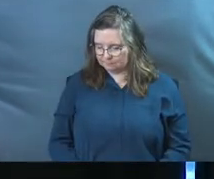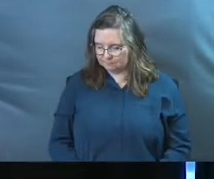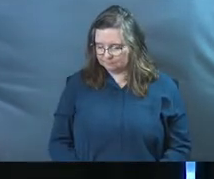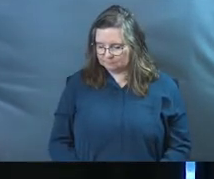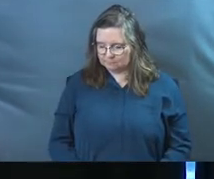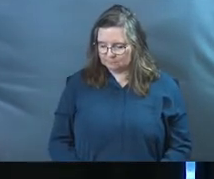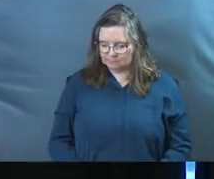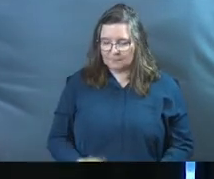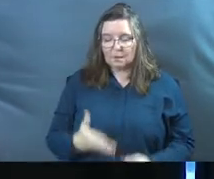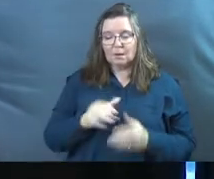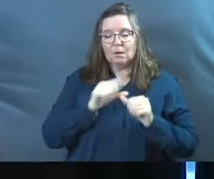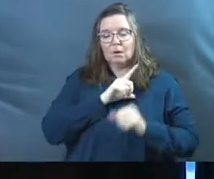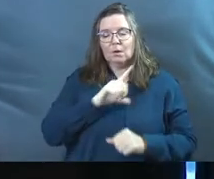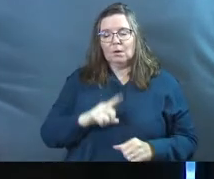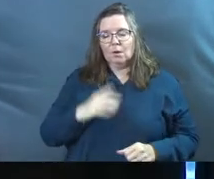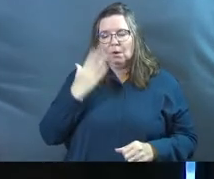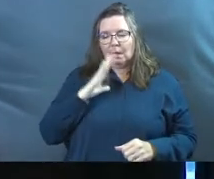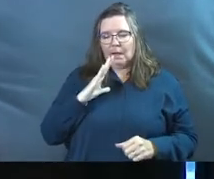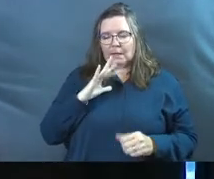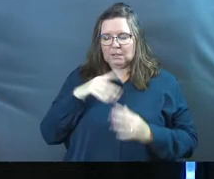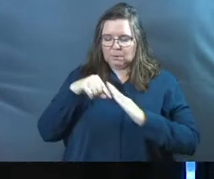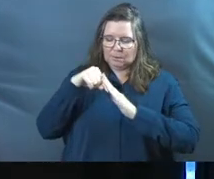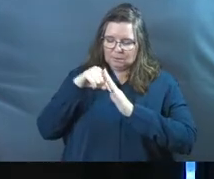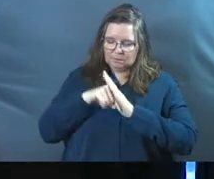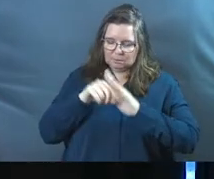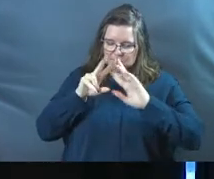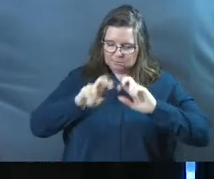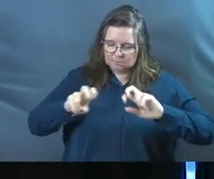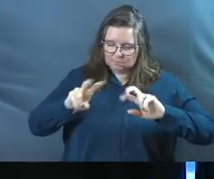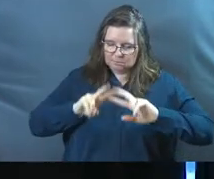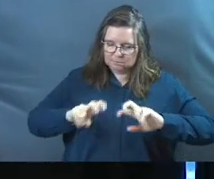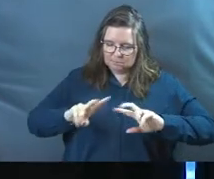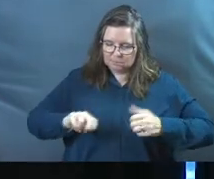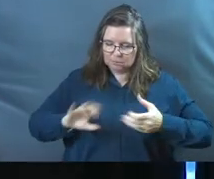as we go deeper into the story of Joseph today,